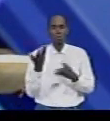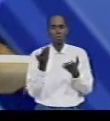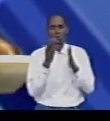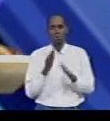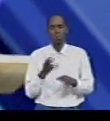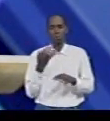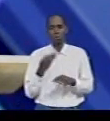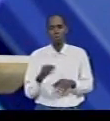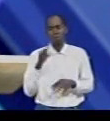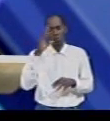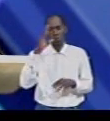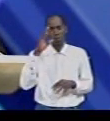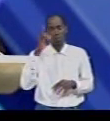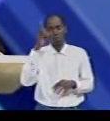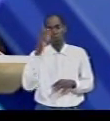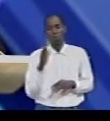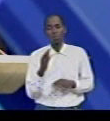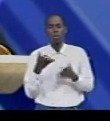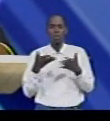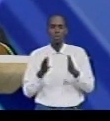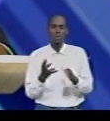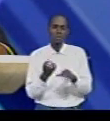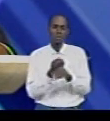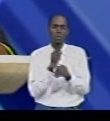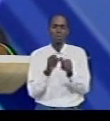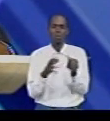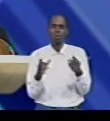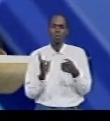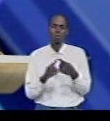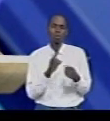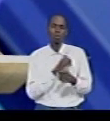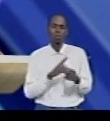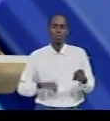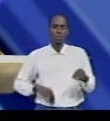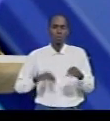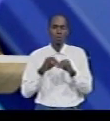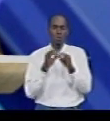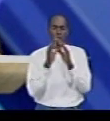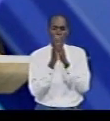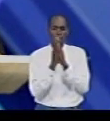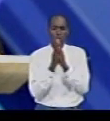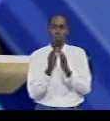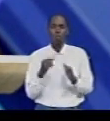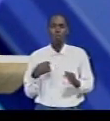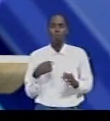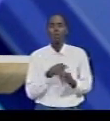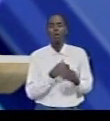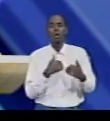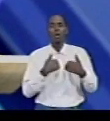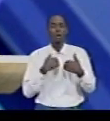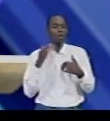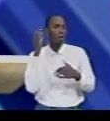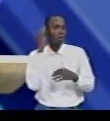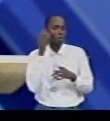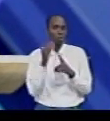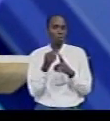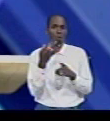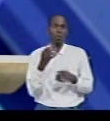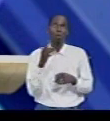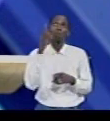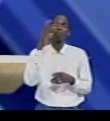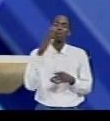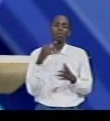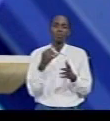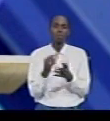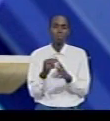take everything to God in prayer. We have heard the word of God, and the word of God has been given to us very